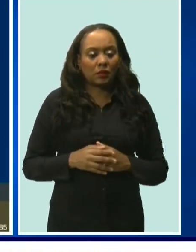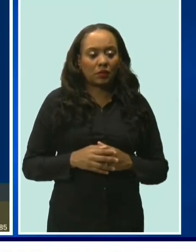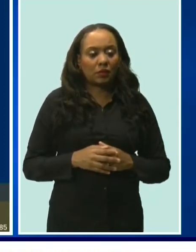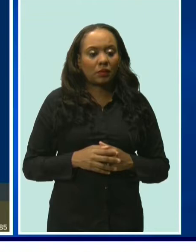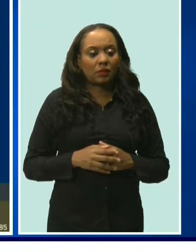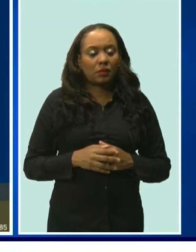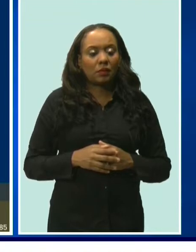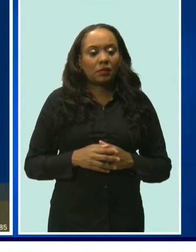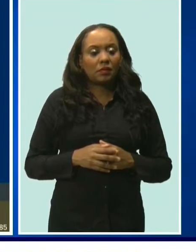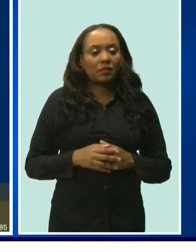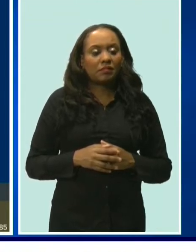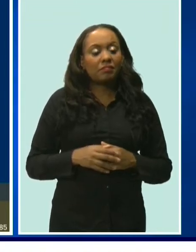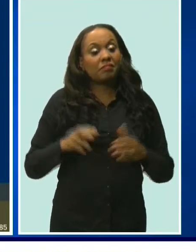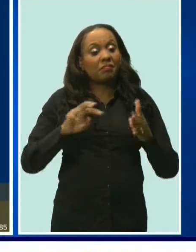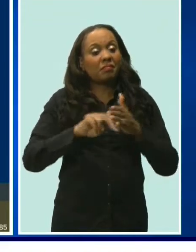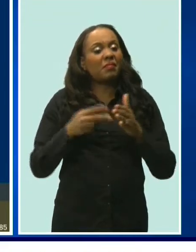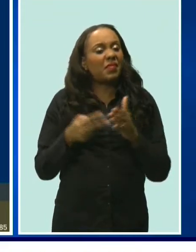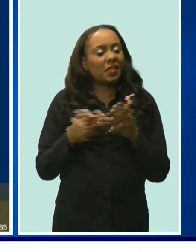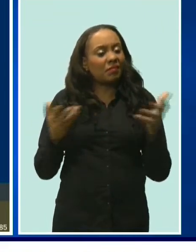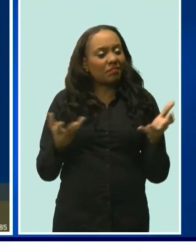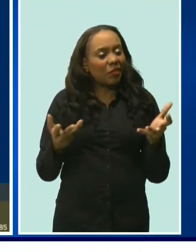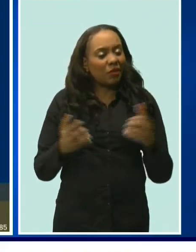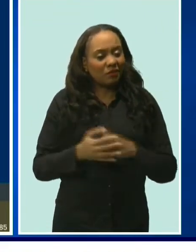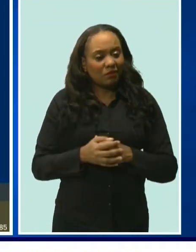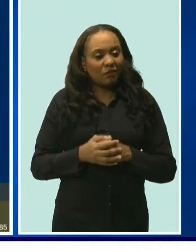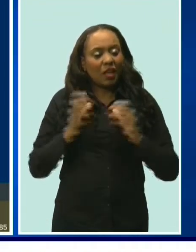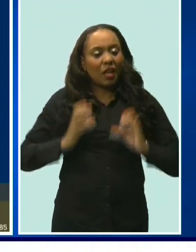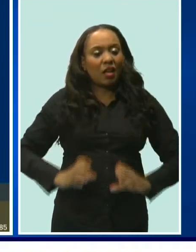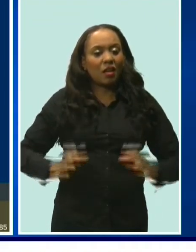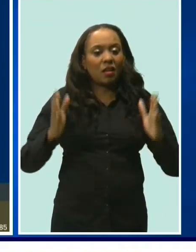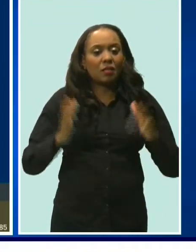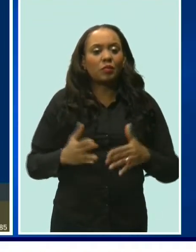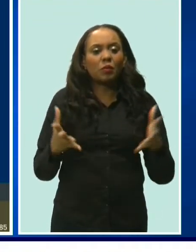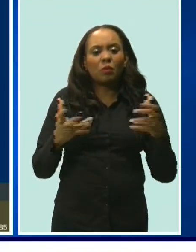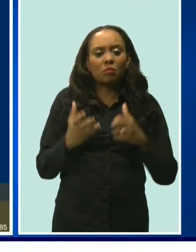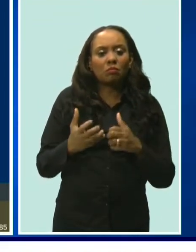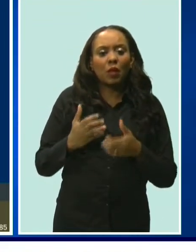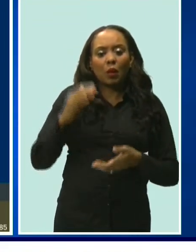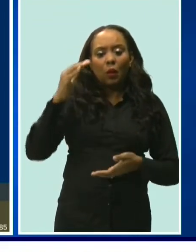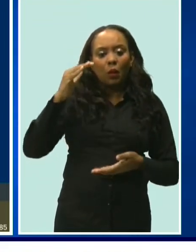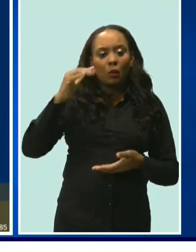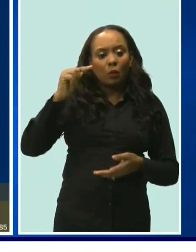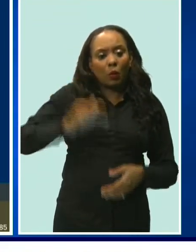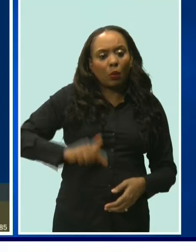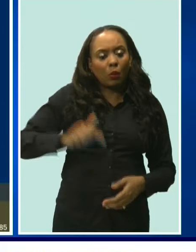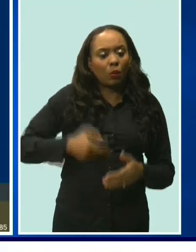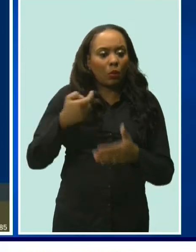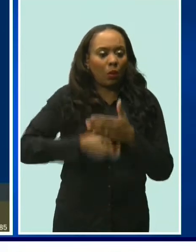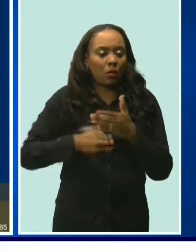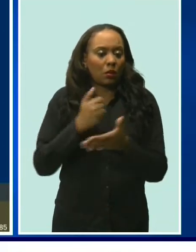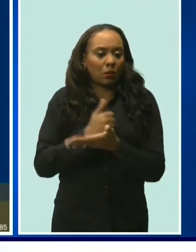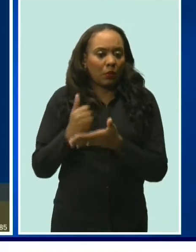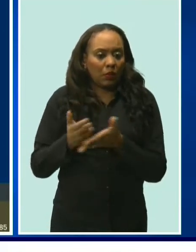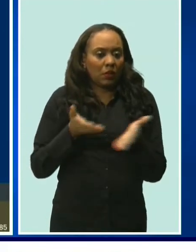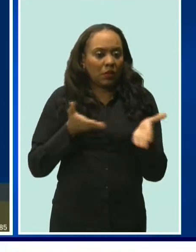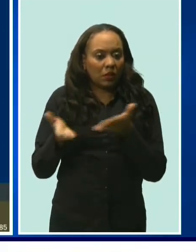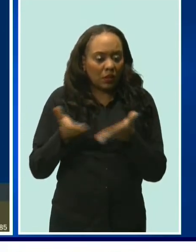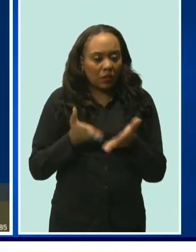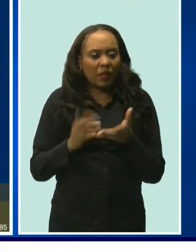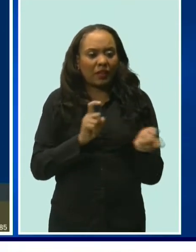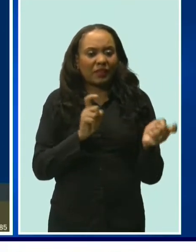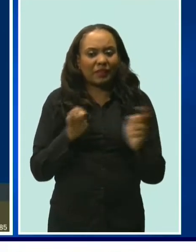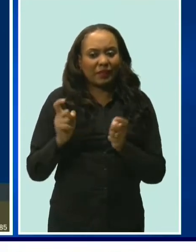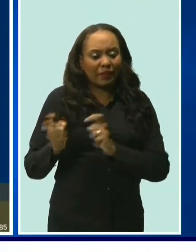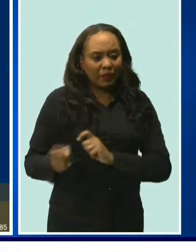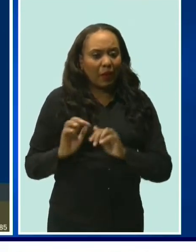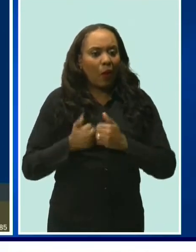transition provides a platform for customers in search of low-cost banking services to alter their banking practices in